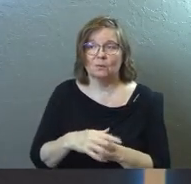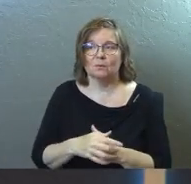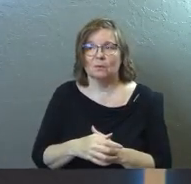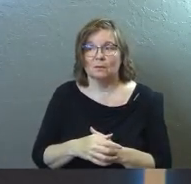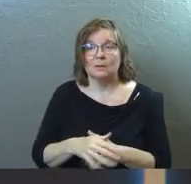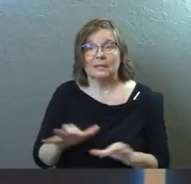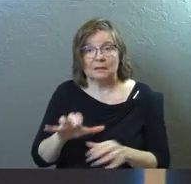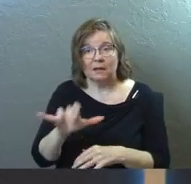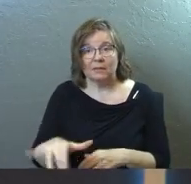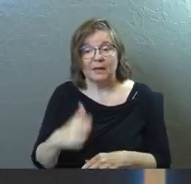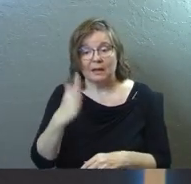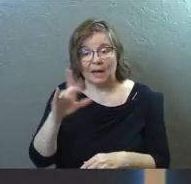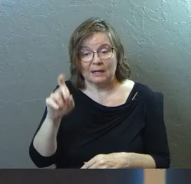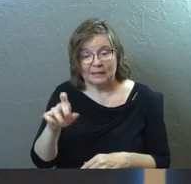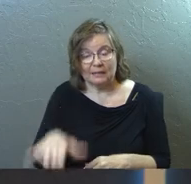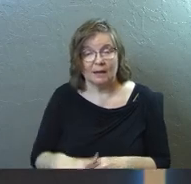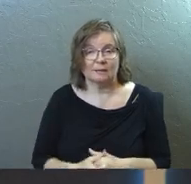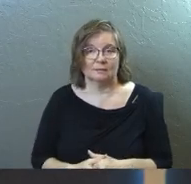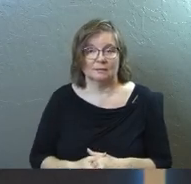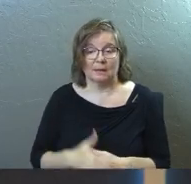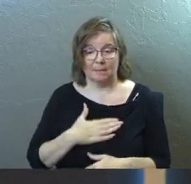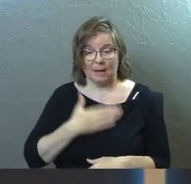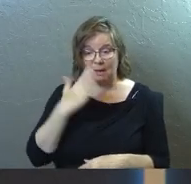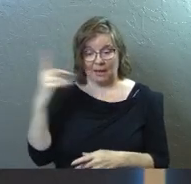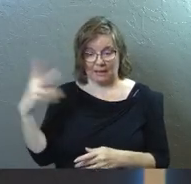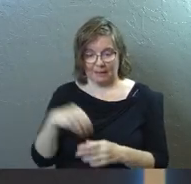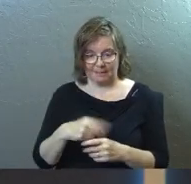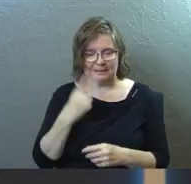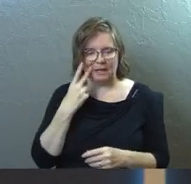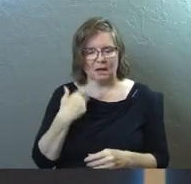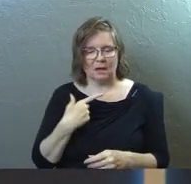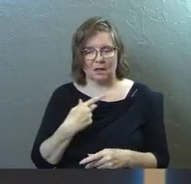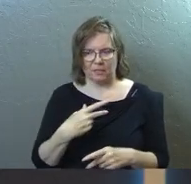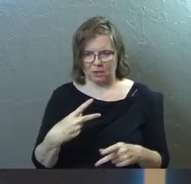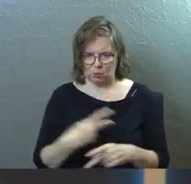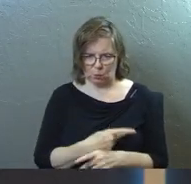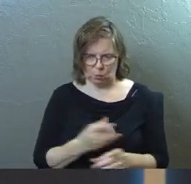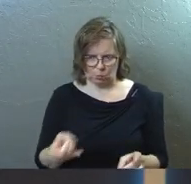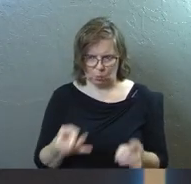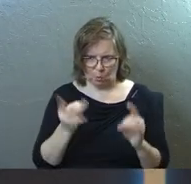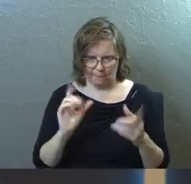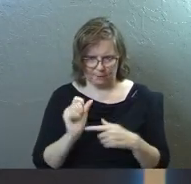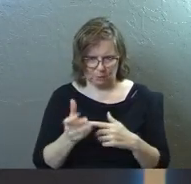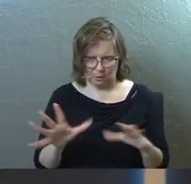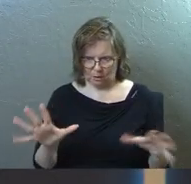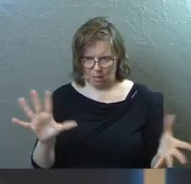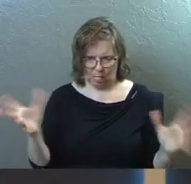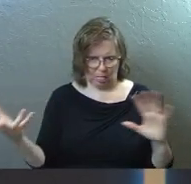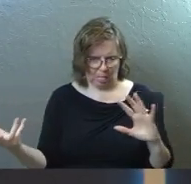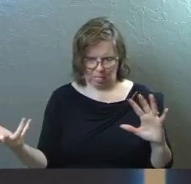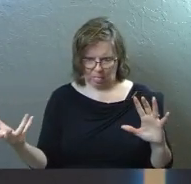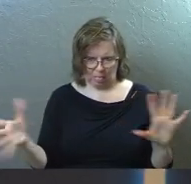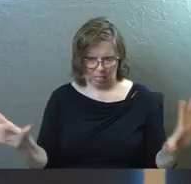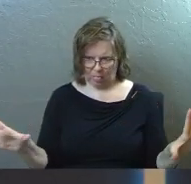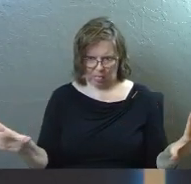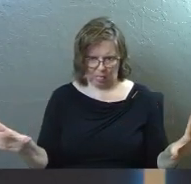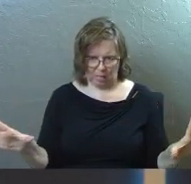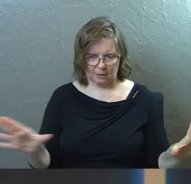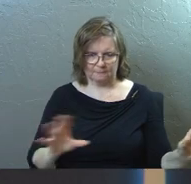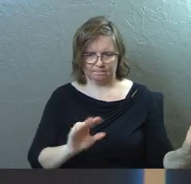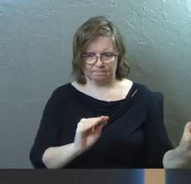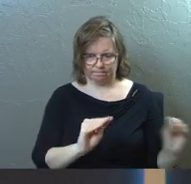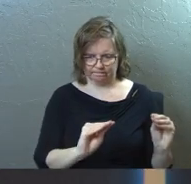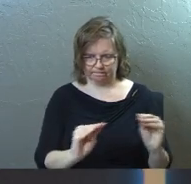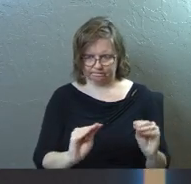that. He does that, a God that needs that. My God comes in and he says, I can take the worst of situations, the most broken of